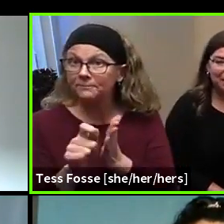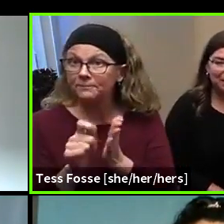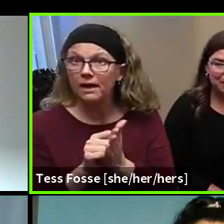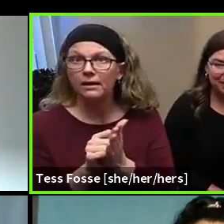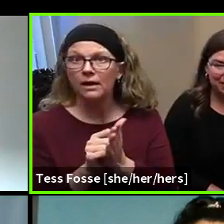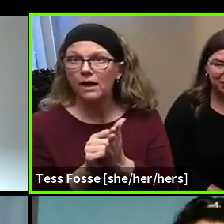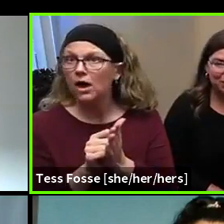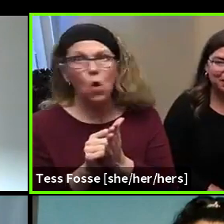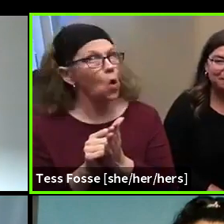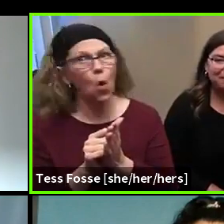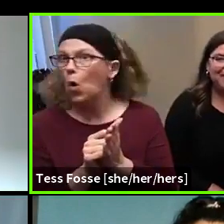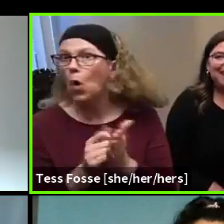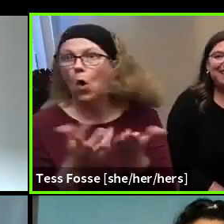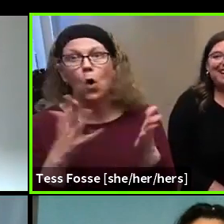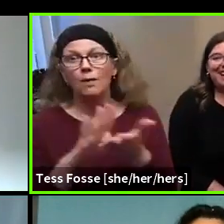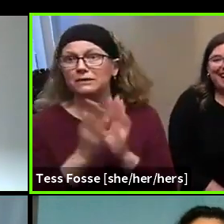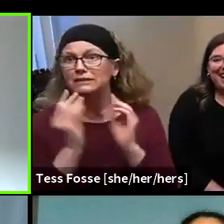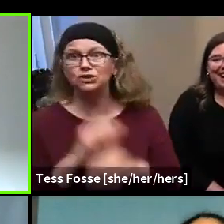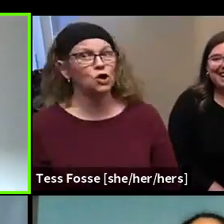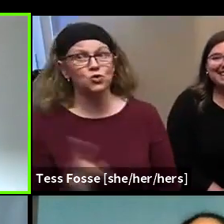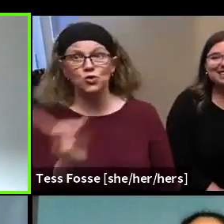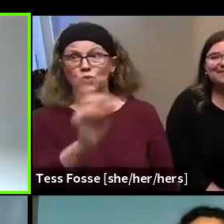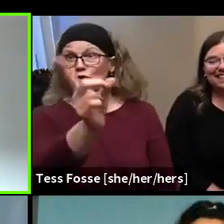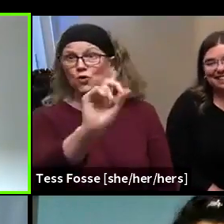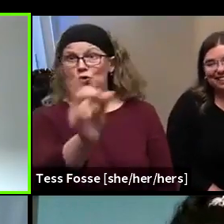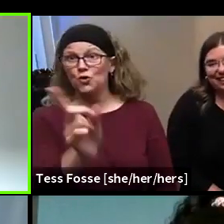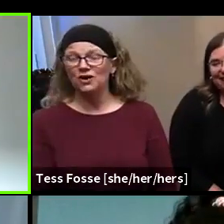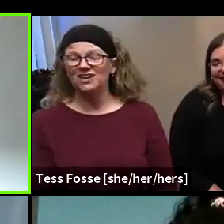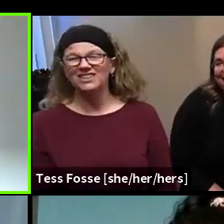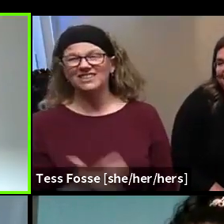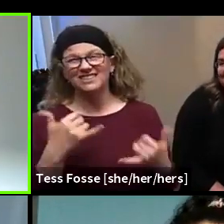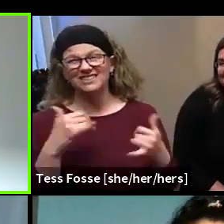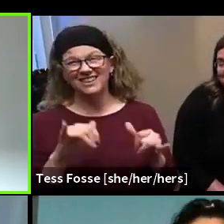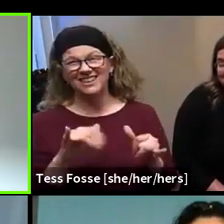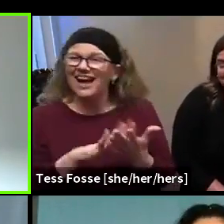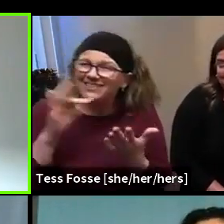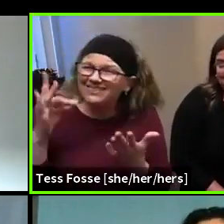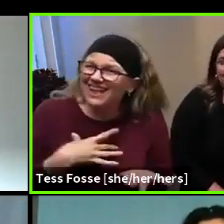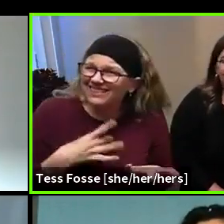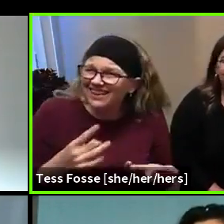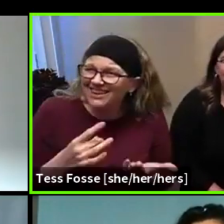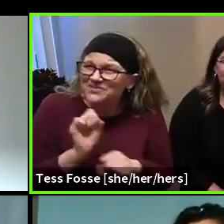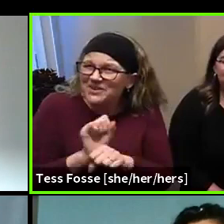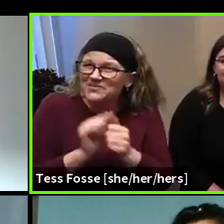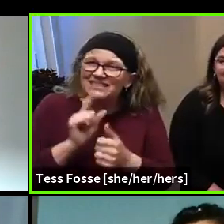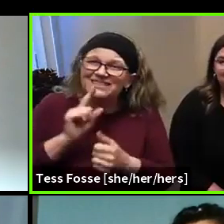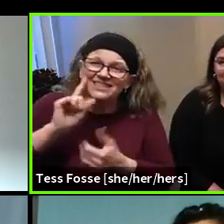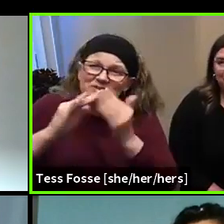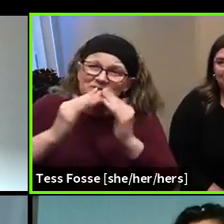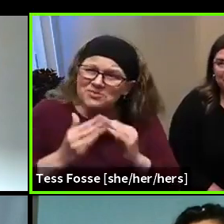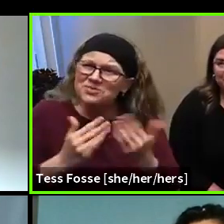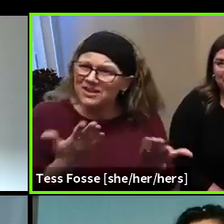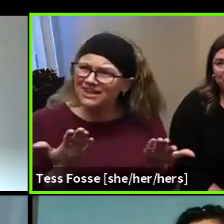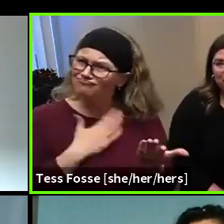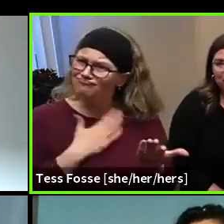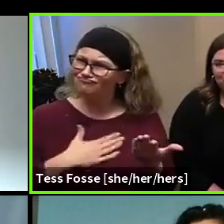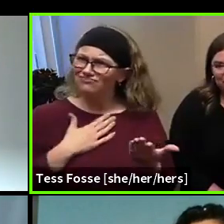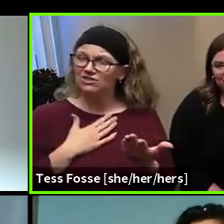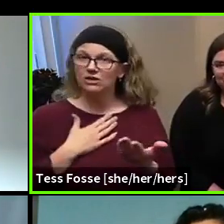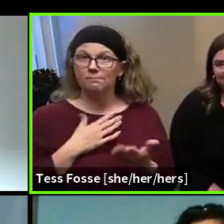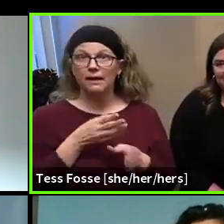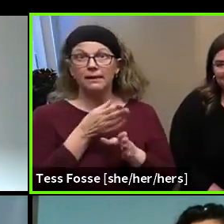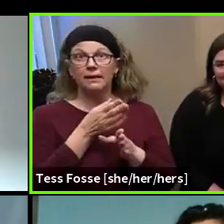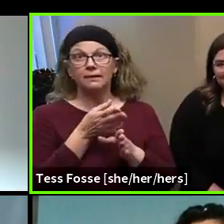did not want to be a teacher. But I still liked working with the deaf community. So I